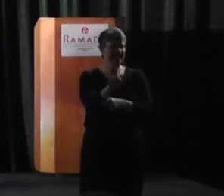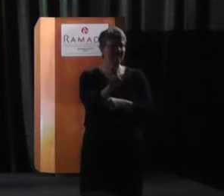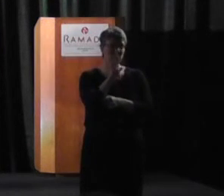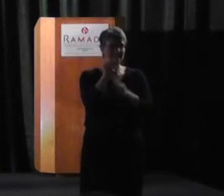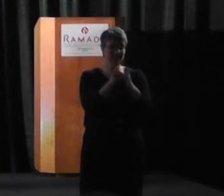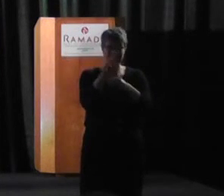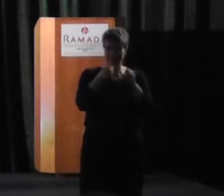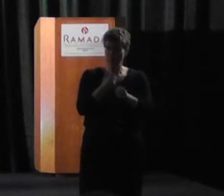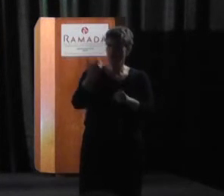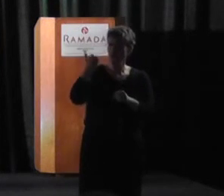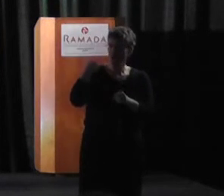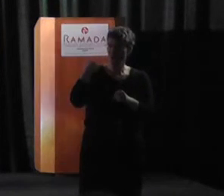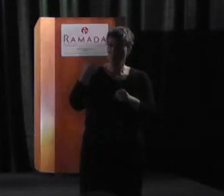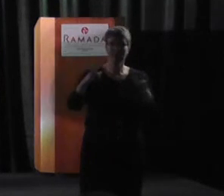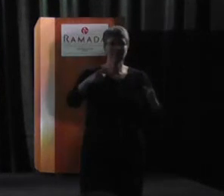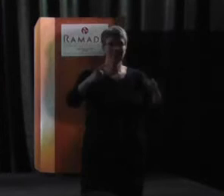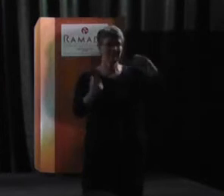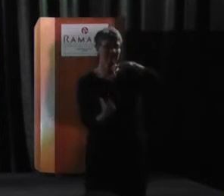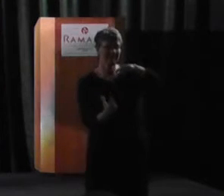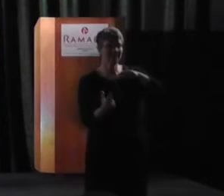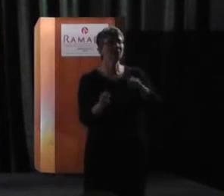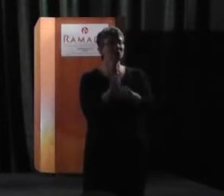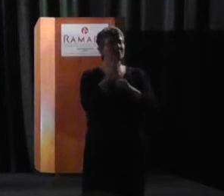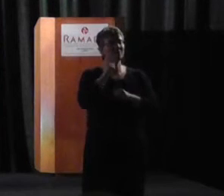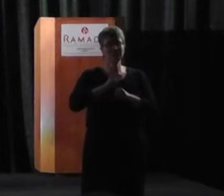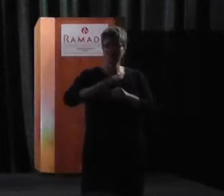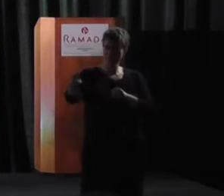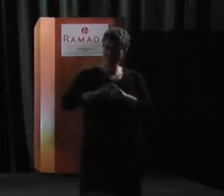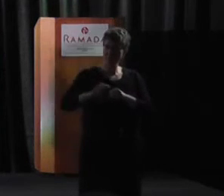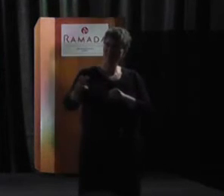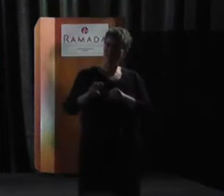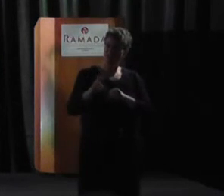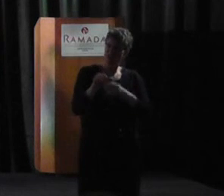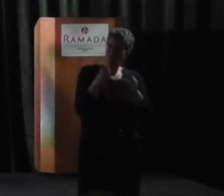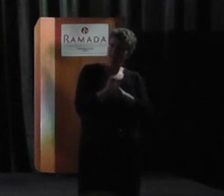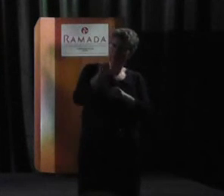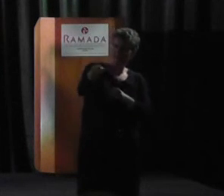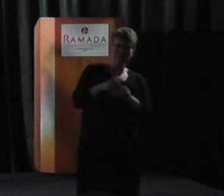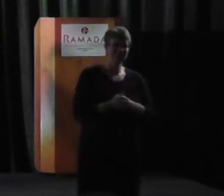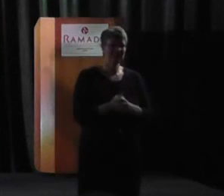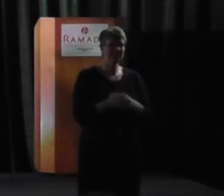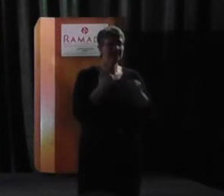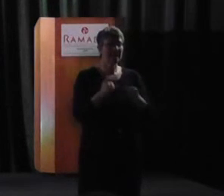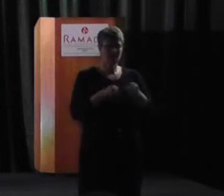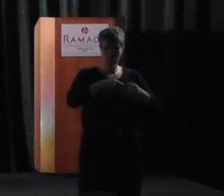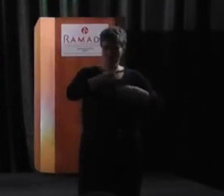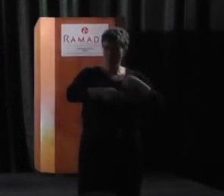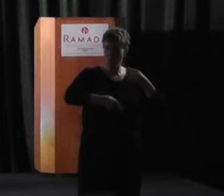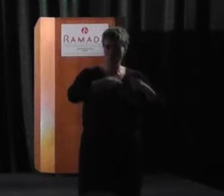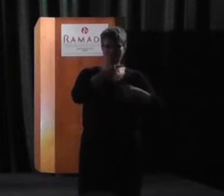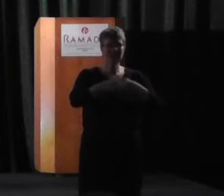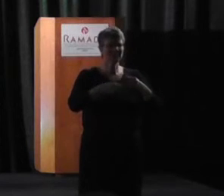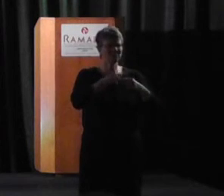later. Today, because of the immeasurable ease and pleasure the wheel adds to our lives, we are constantly adapting our